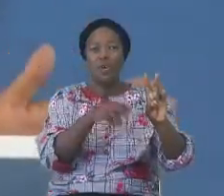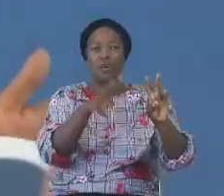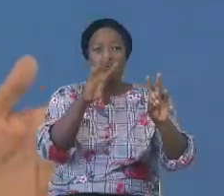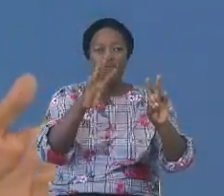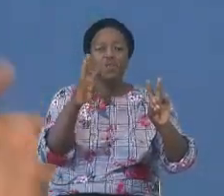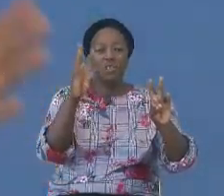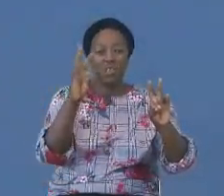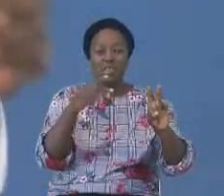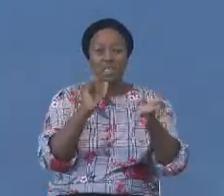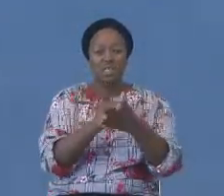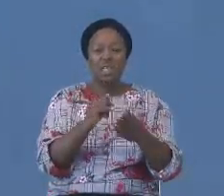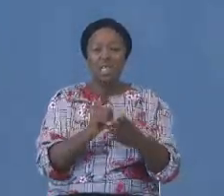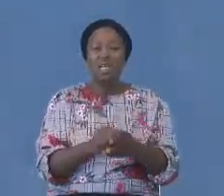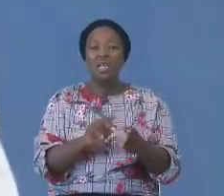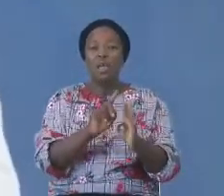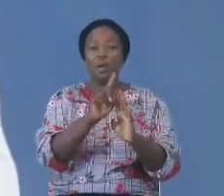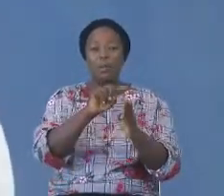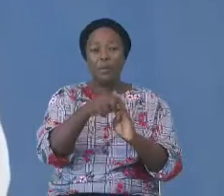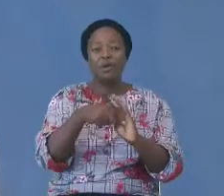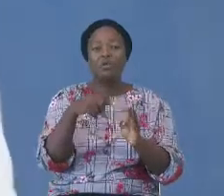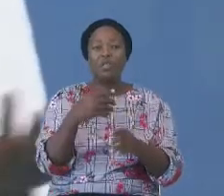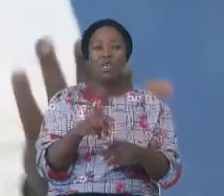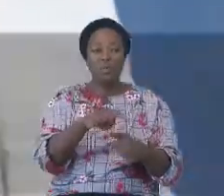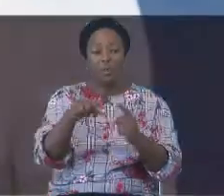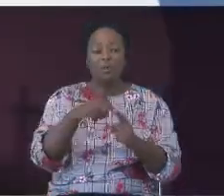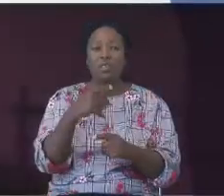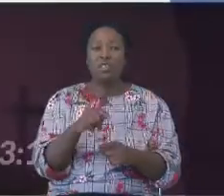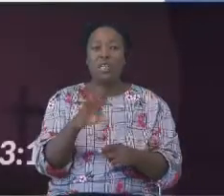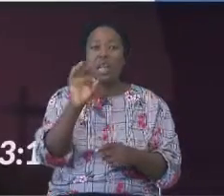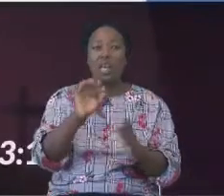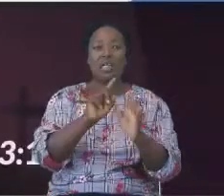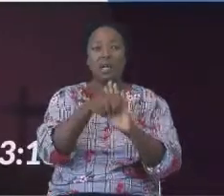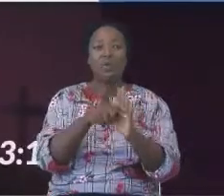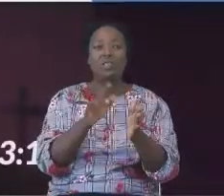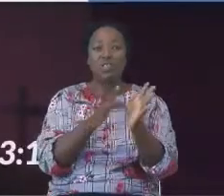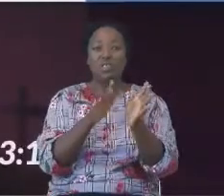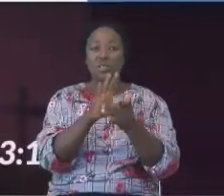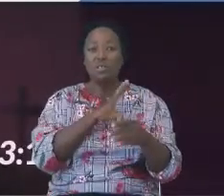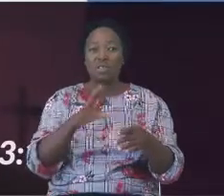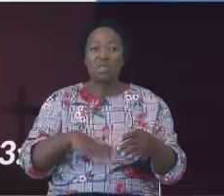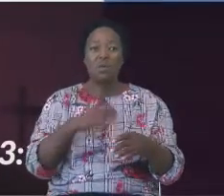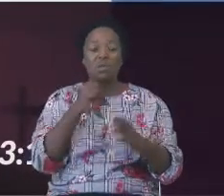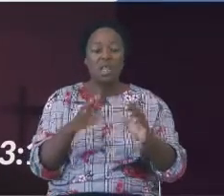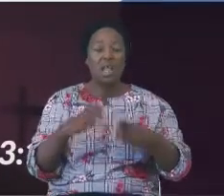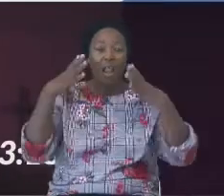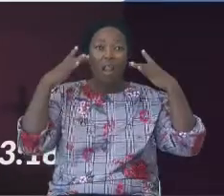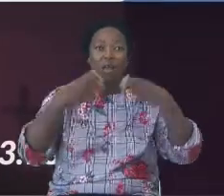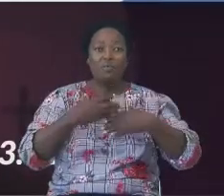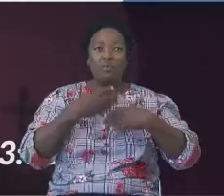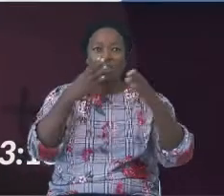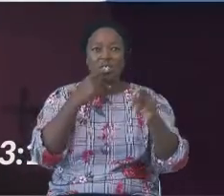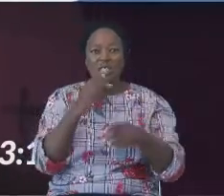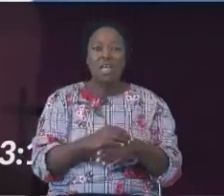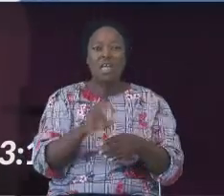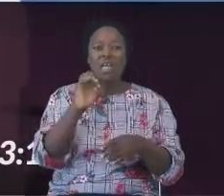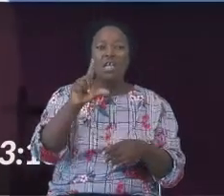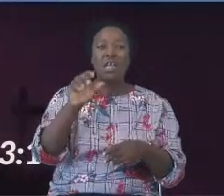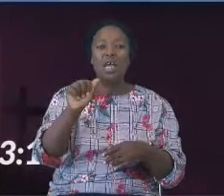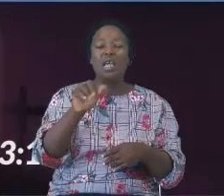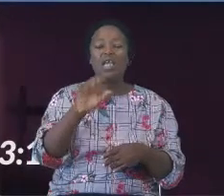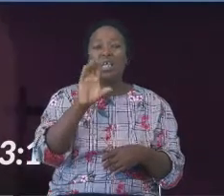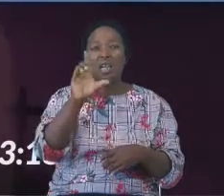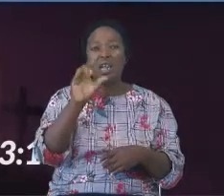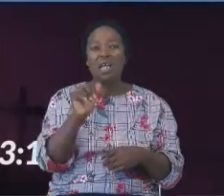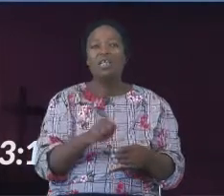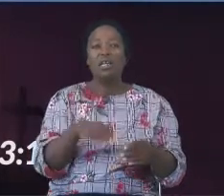chapter 27 verse 46, about the 9th hour, Jesus cried with a loud